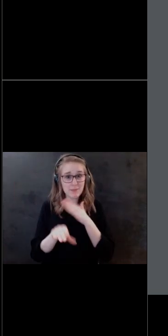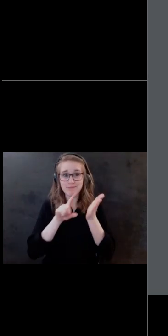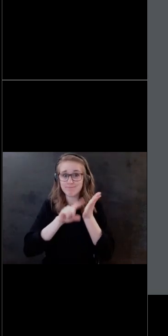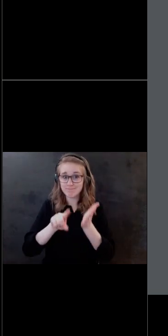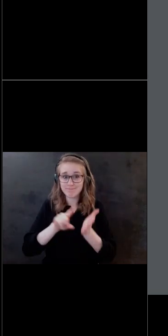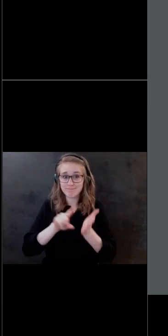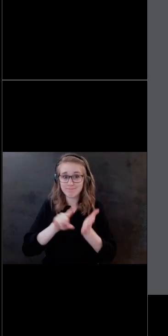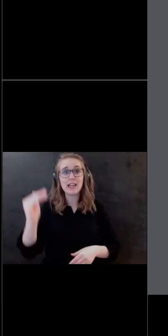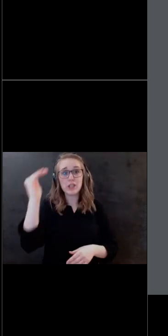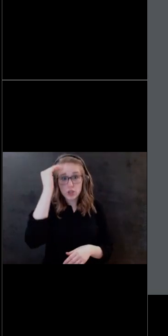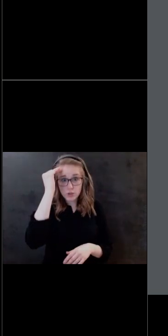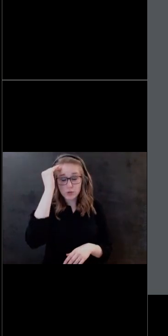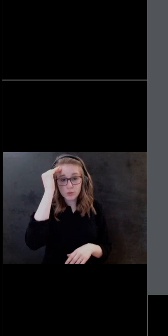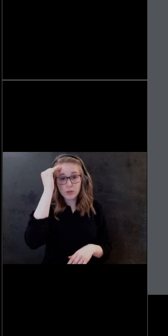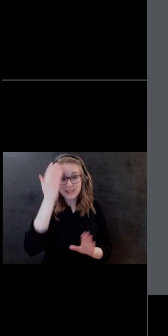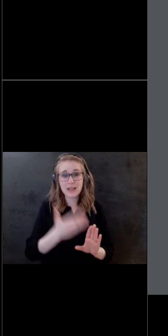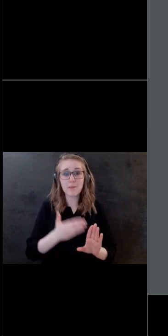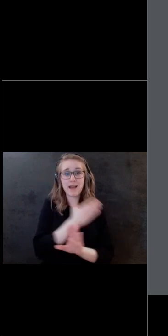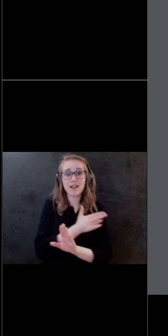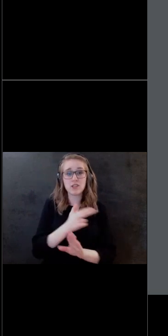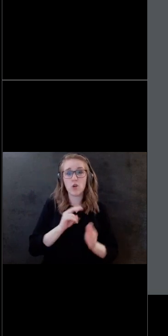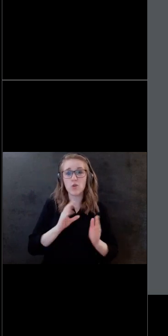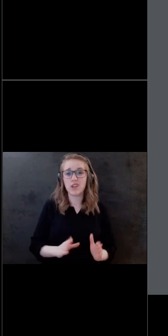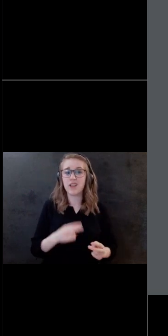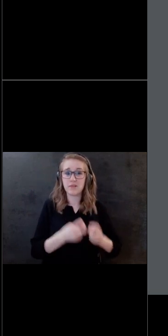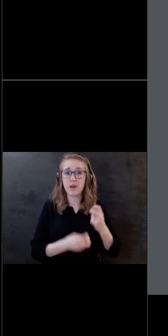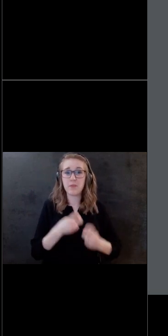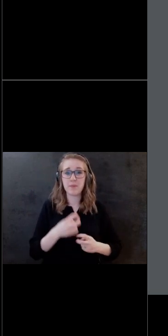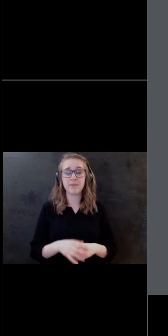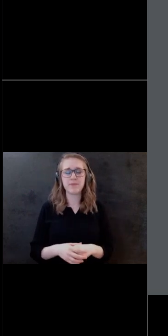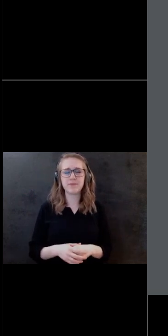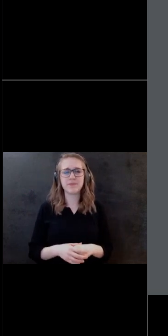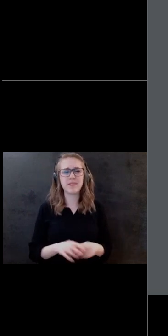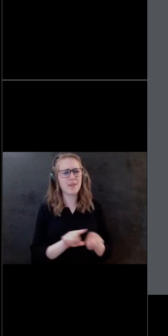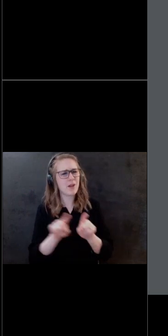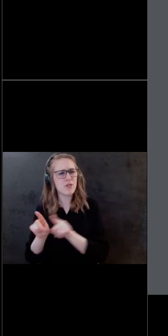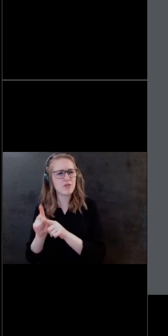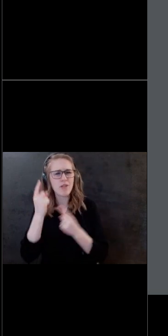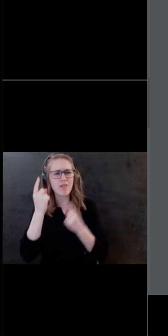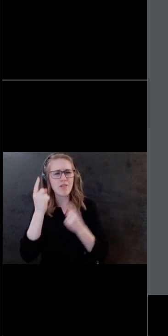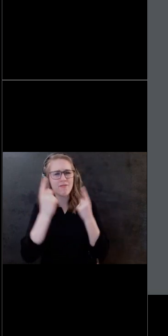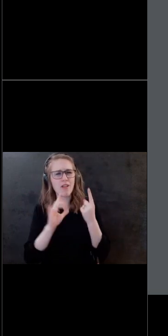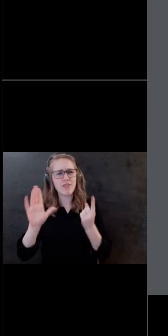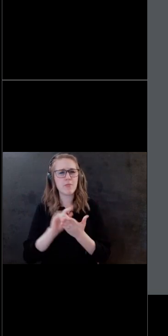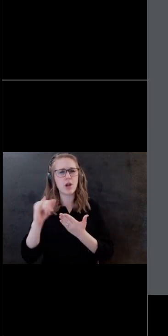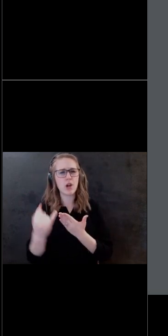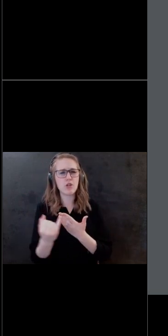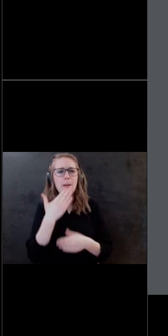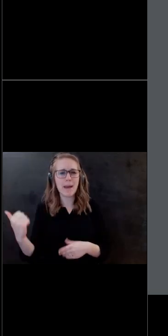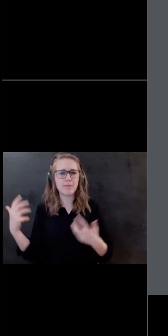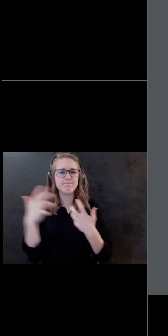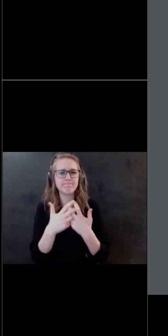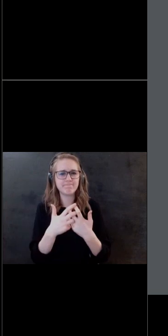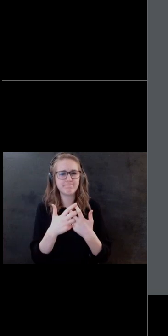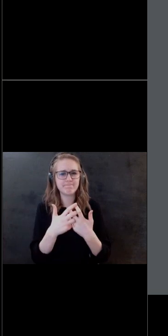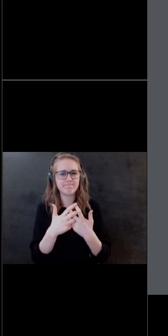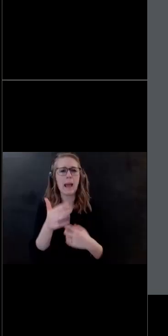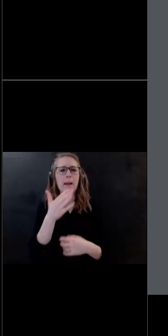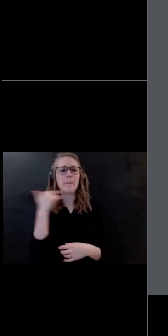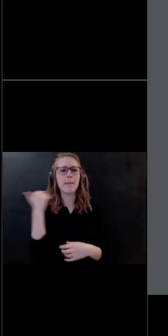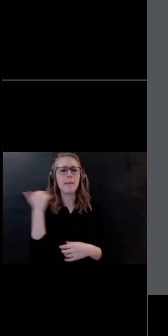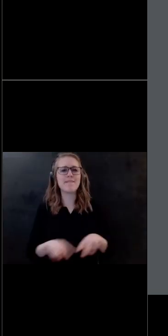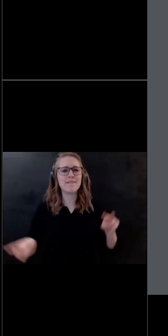They knew that the former owner had a problem, but they also thought that their project would be a much better project, would be valued